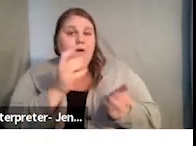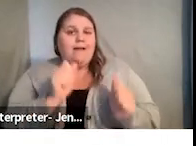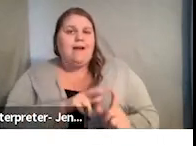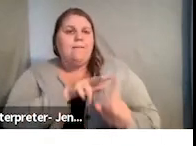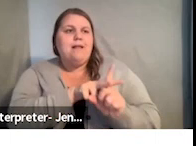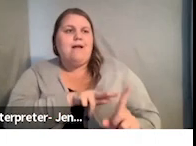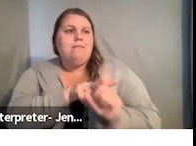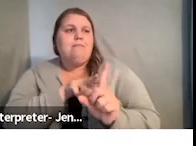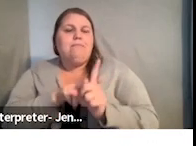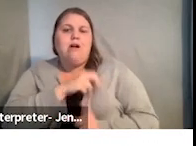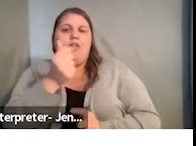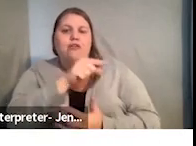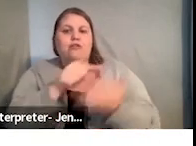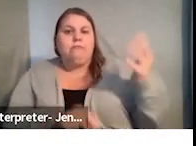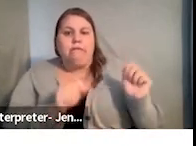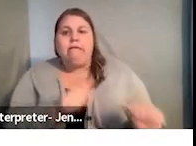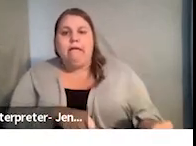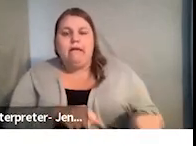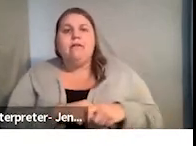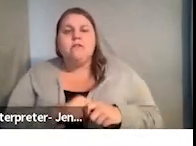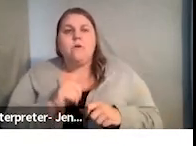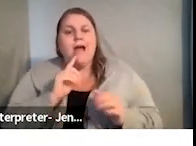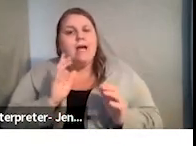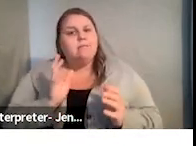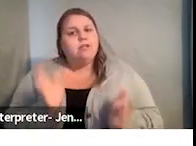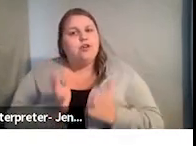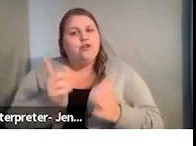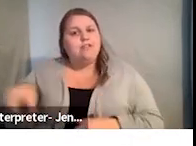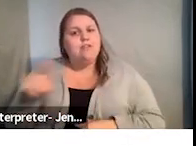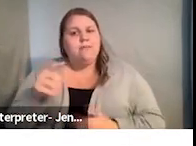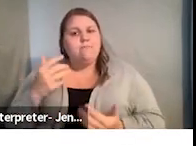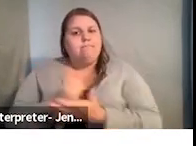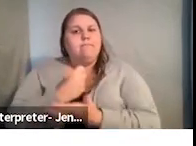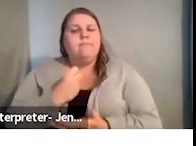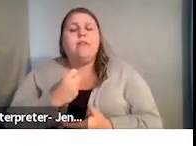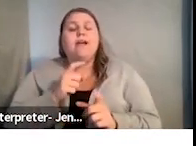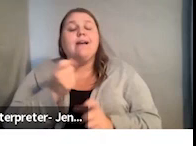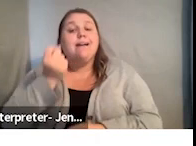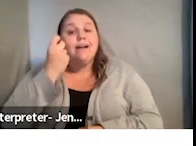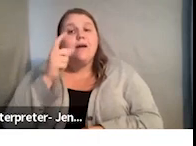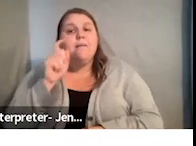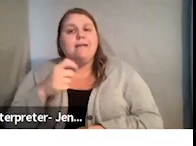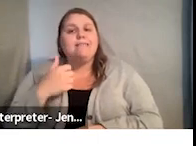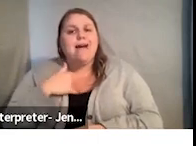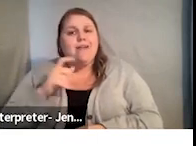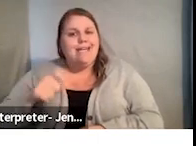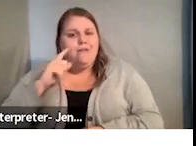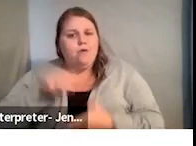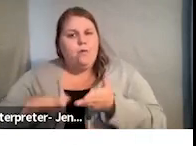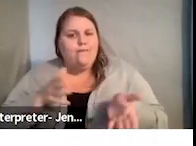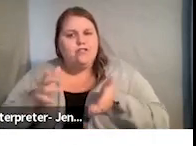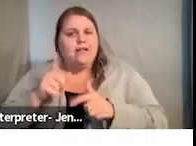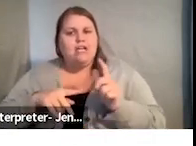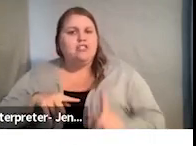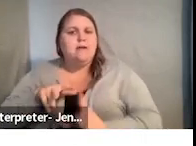other types of waivers as well. So I would definitely encourage that. They of course have to have a need for a waiver service. They can't apply